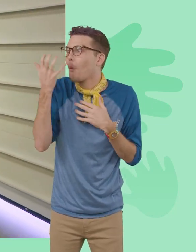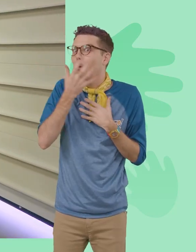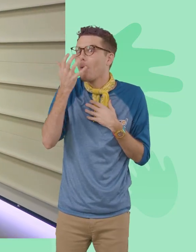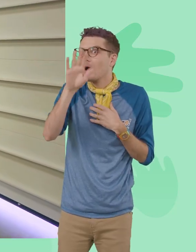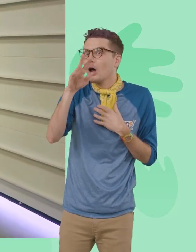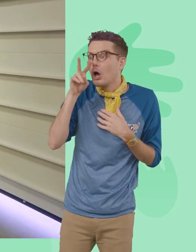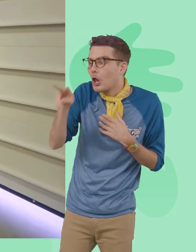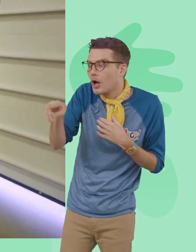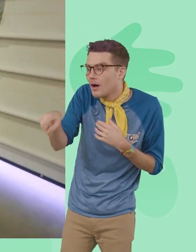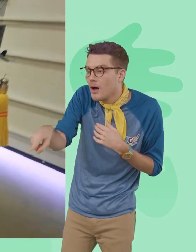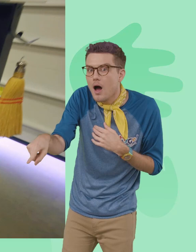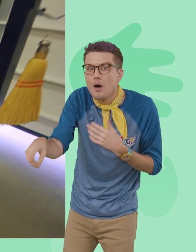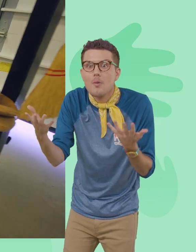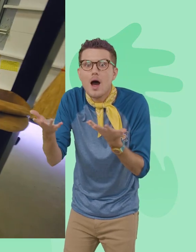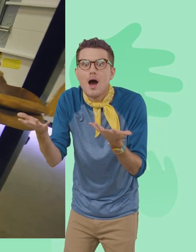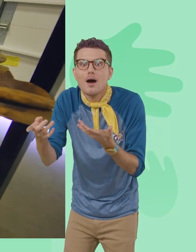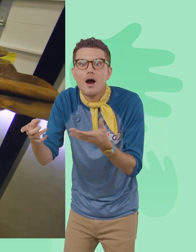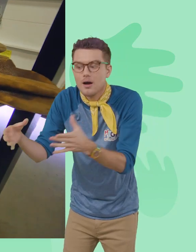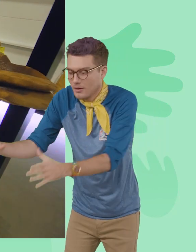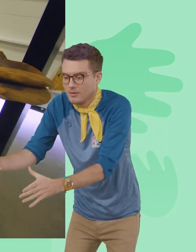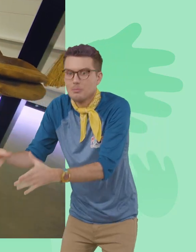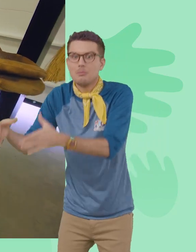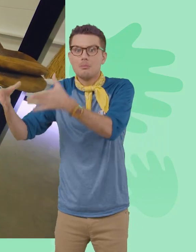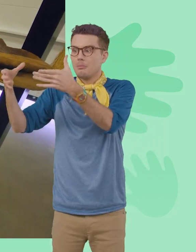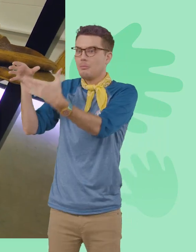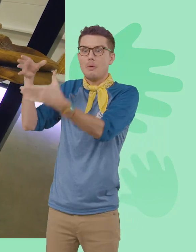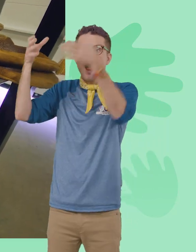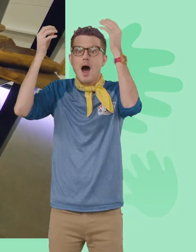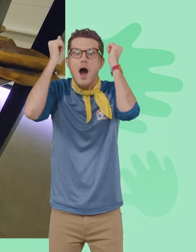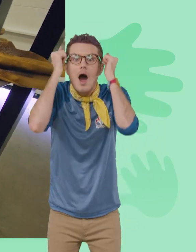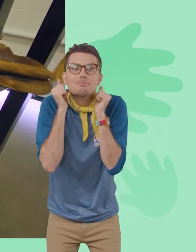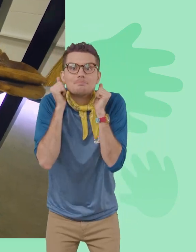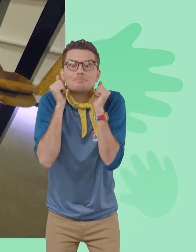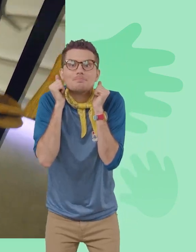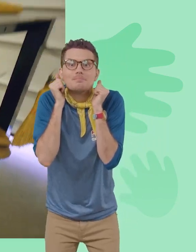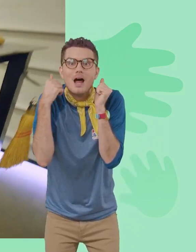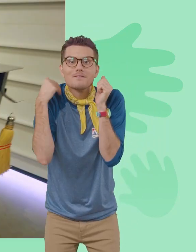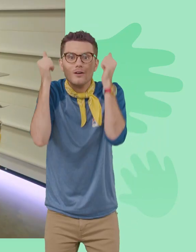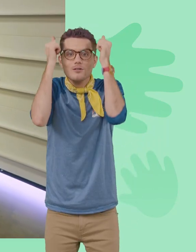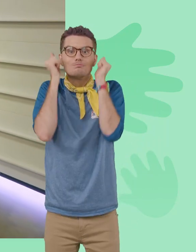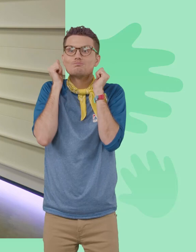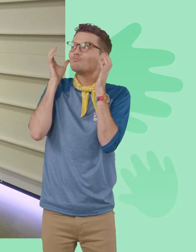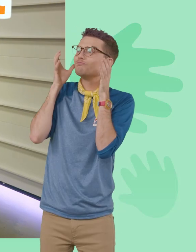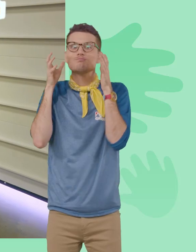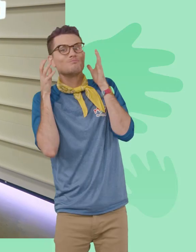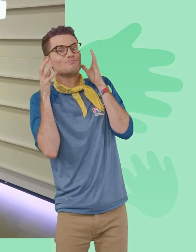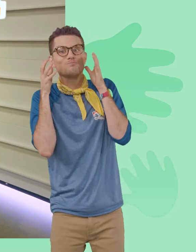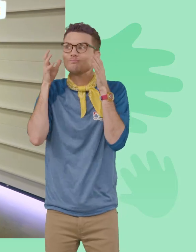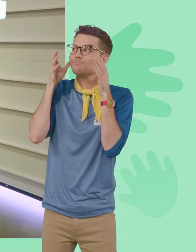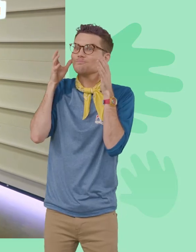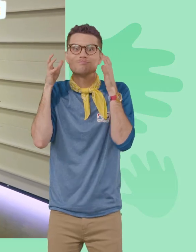All right! Whoa! And down here, whoa, looks like we have a helmet.